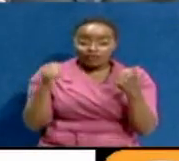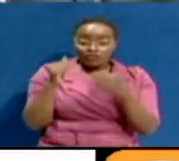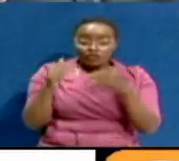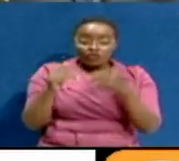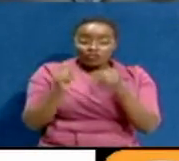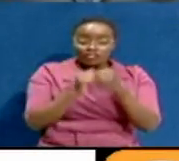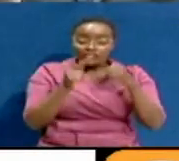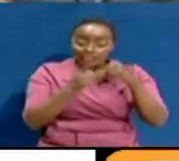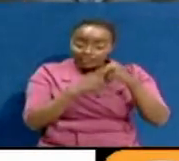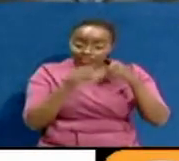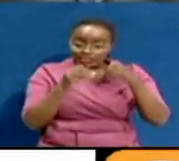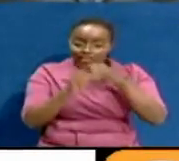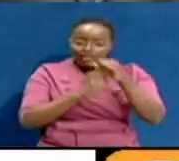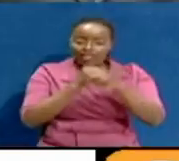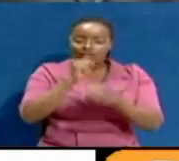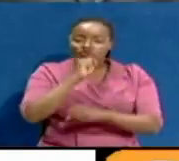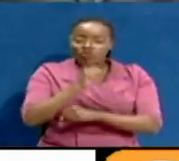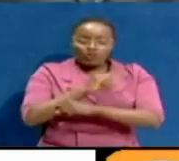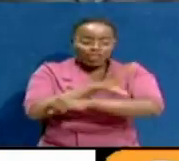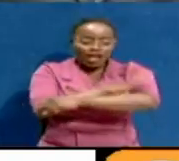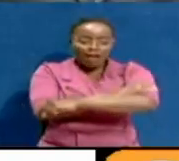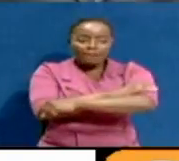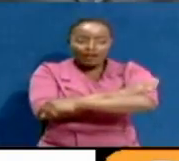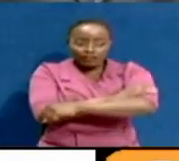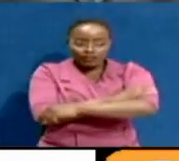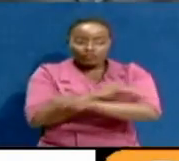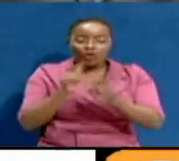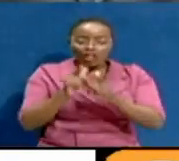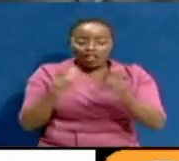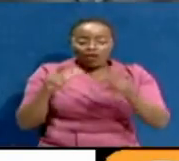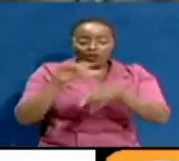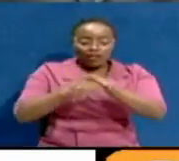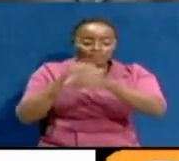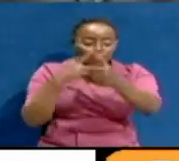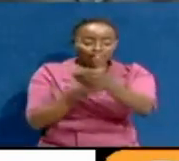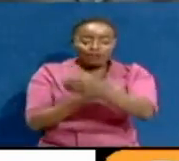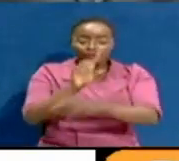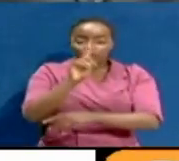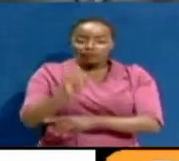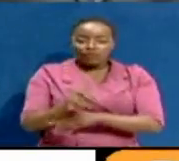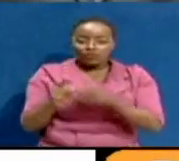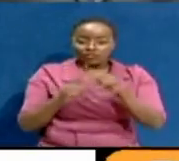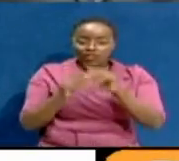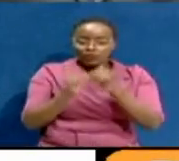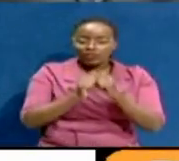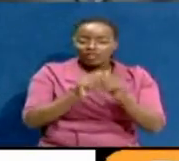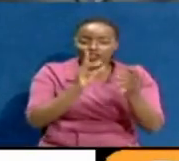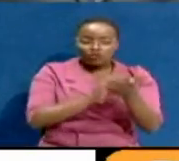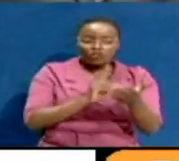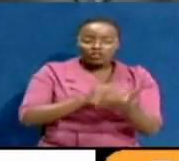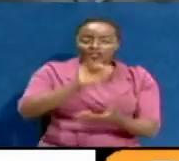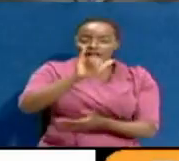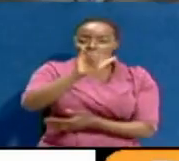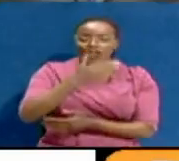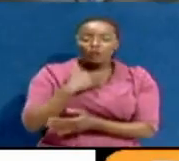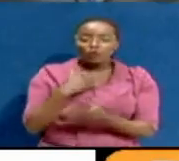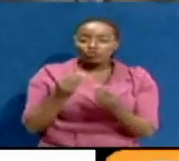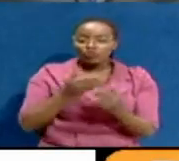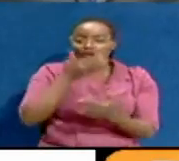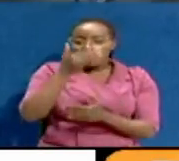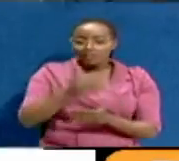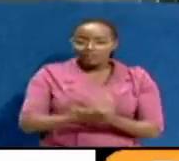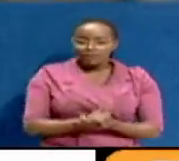for a 60-year-old with hypertension to get the vaccine? Okay, let's start with you, Dr. Aya. Any of those you want to